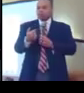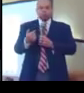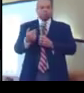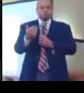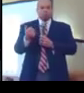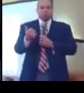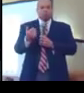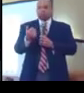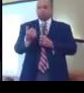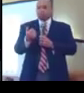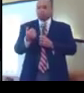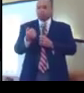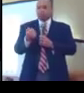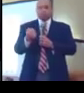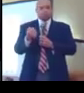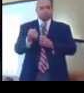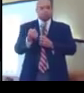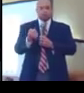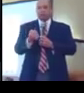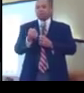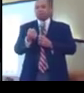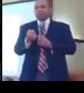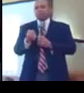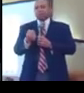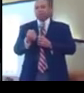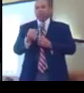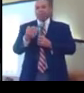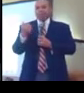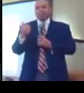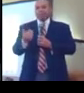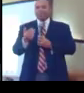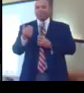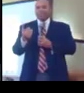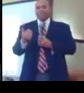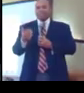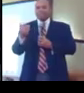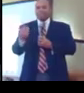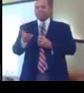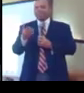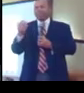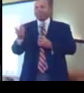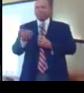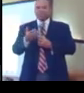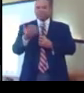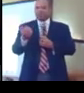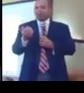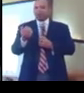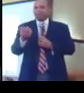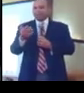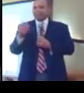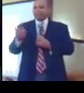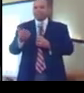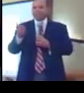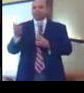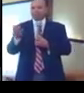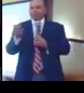code, but it took a lot of thinking, a lot of people to support, hey, that's older than, you know, a lot of people could